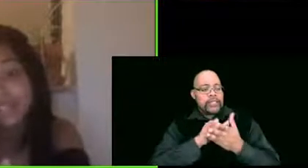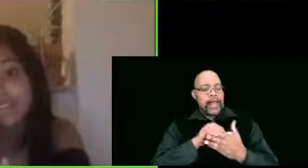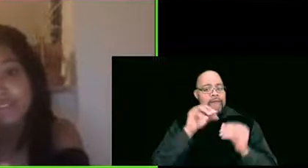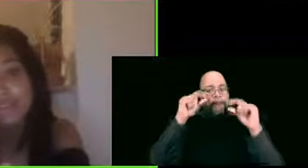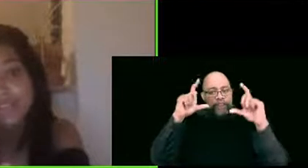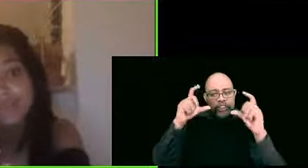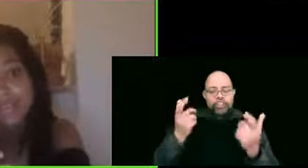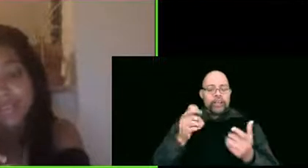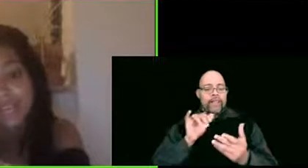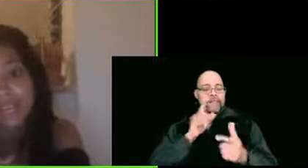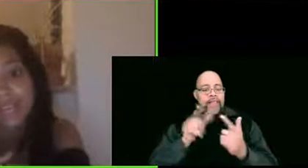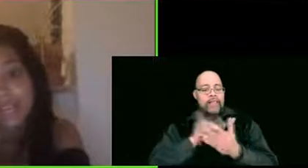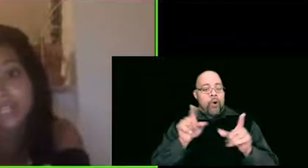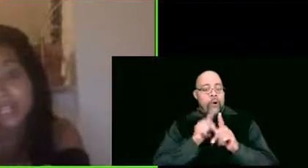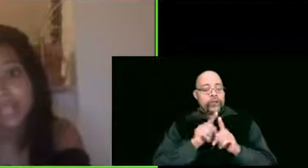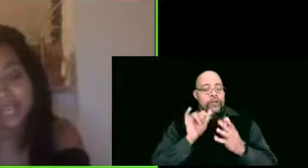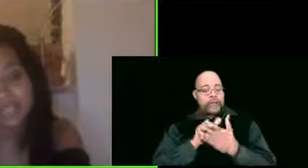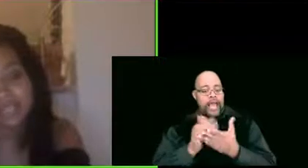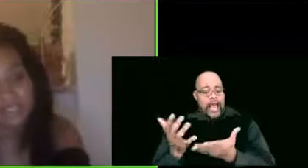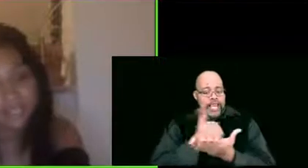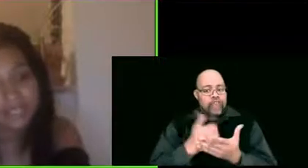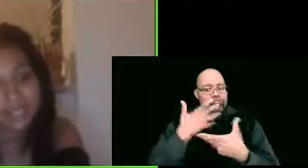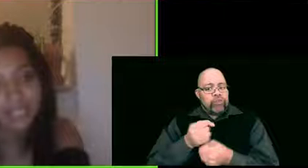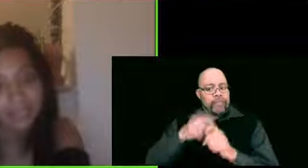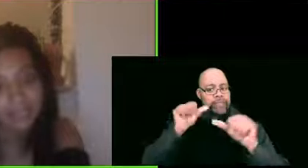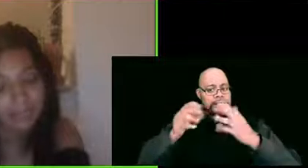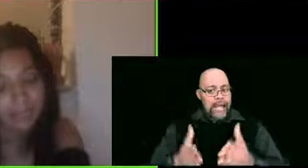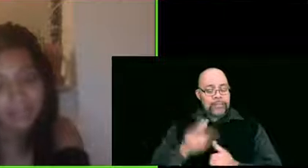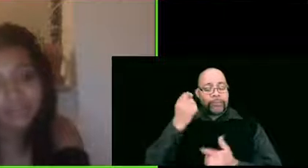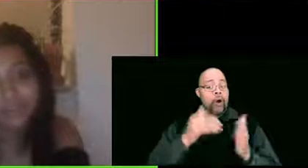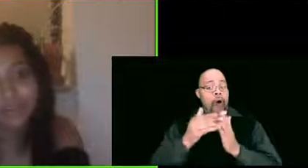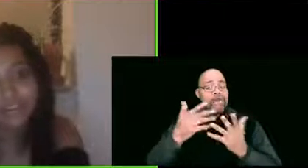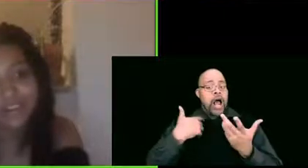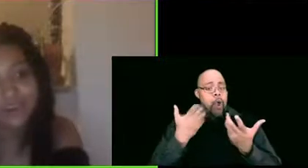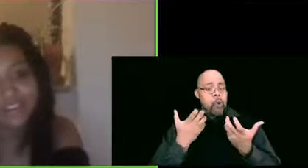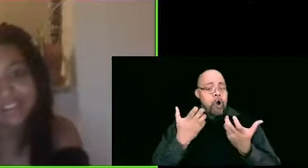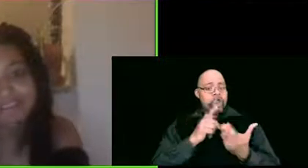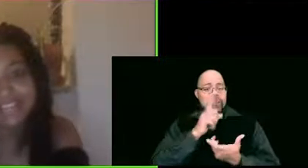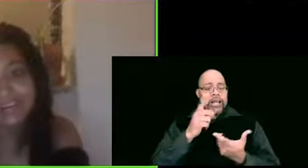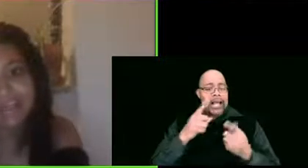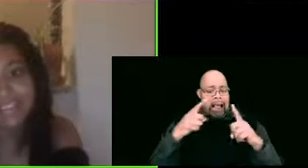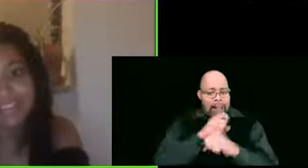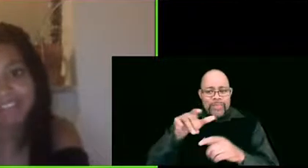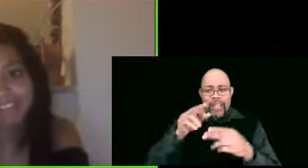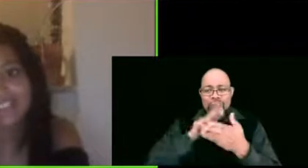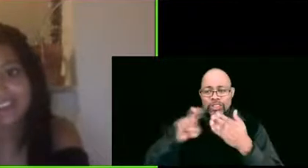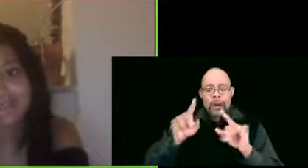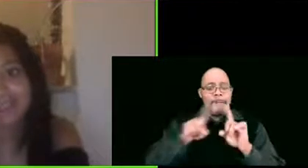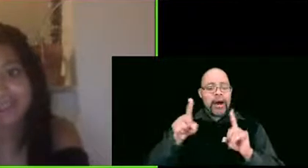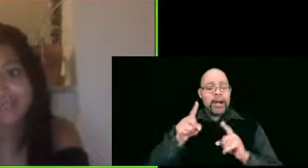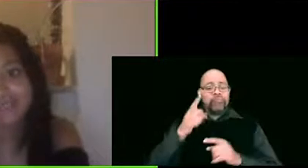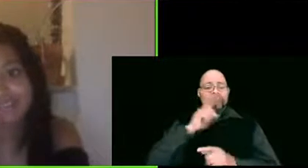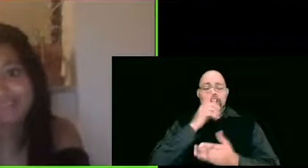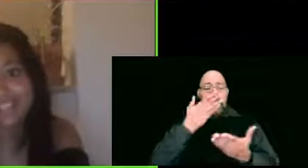do that photography. And then as well as that, gaining the trust of the scientists, because often I want to really complicate their